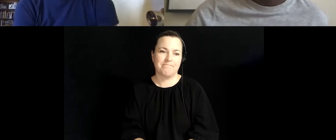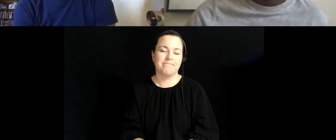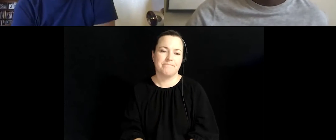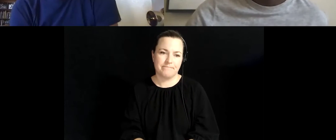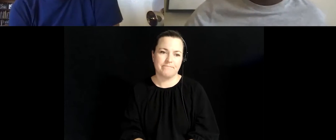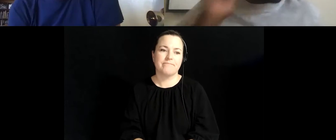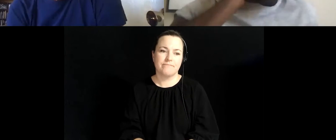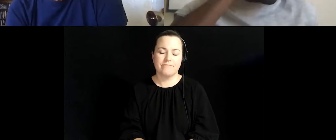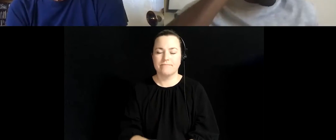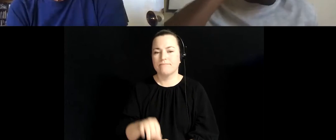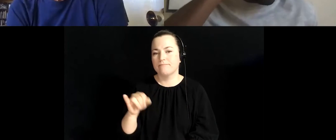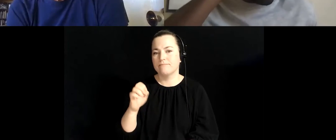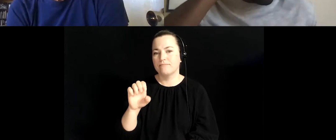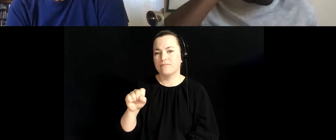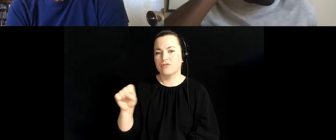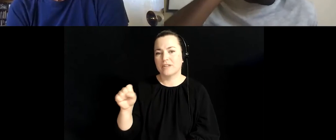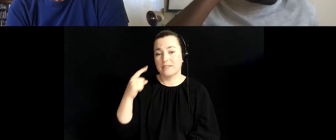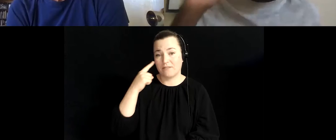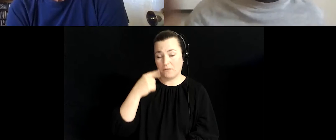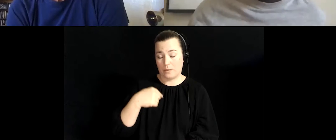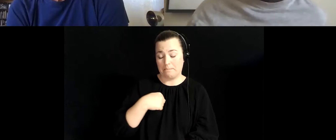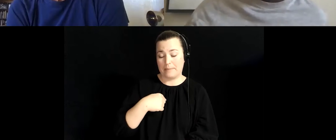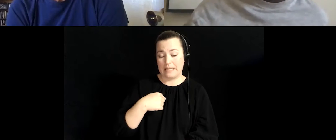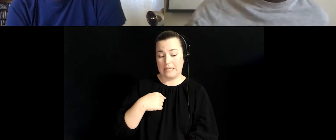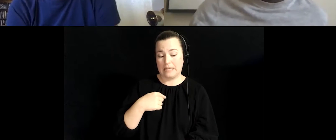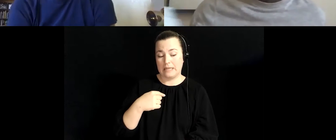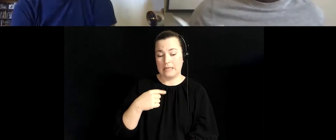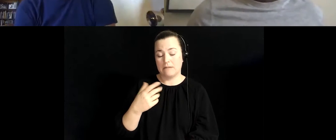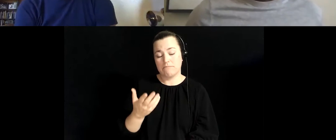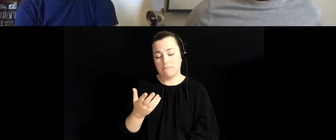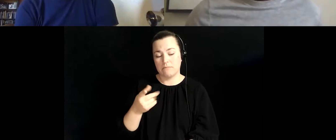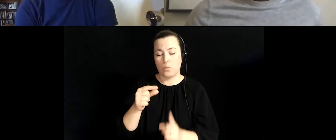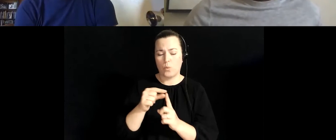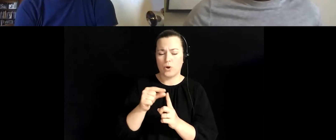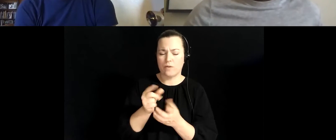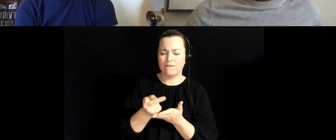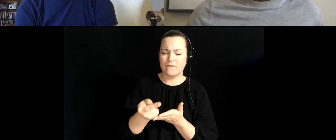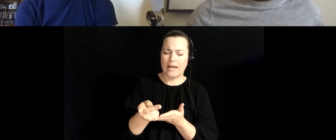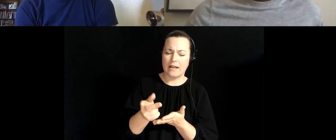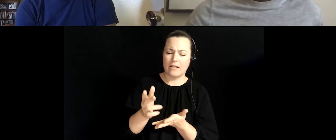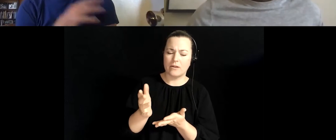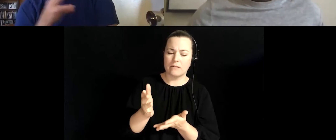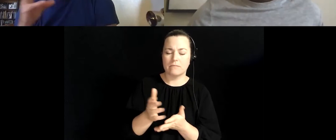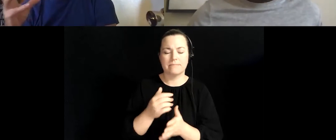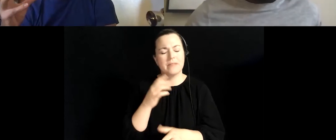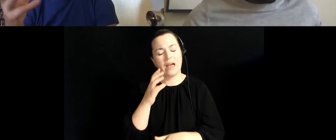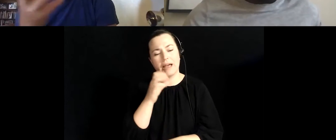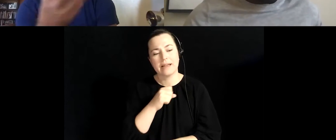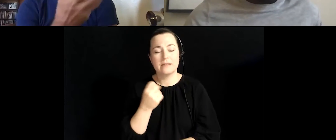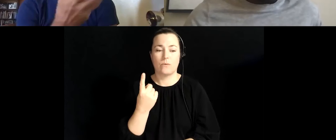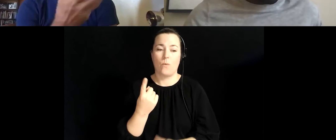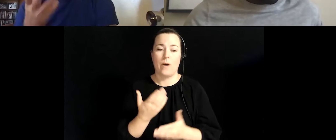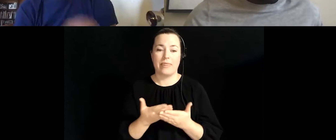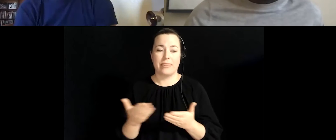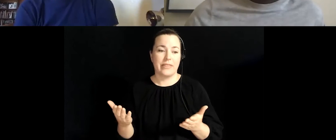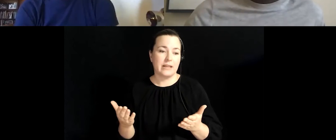Yeah. For me, I mean, I find the word failure, like one of the things, I guess, in the positions